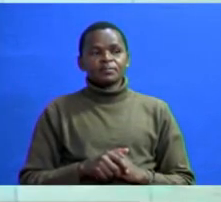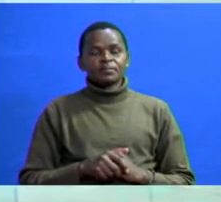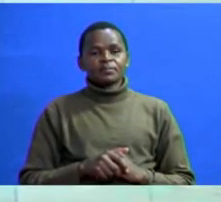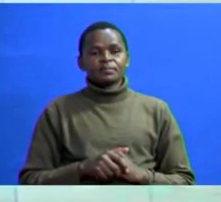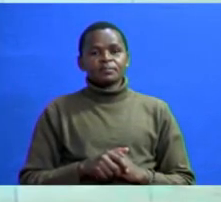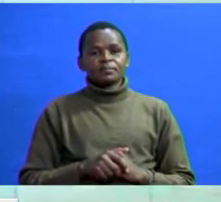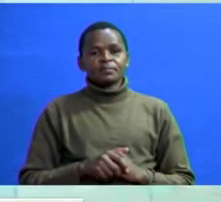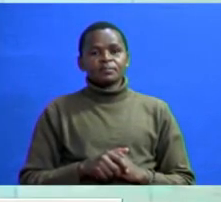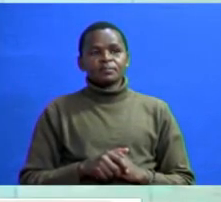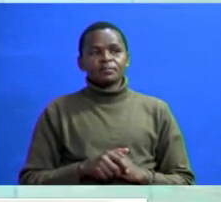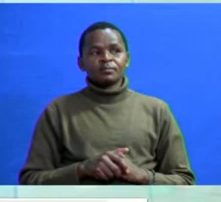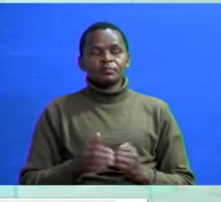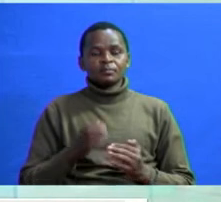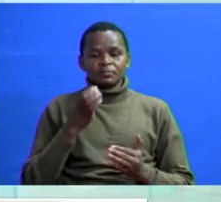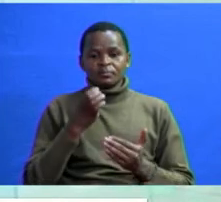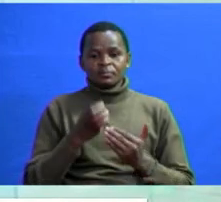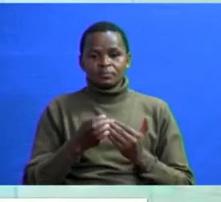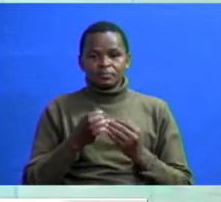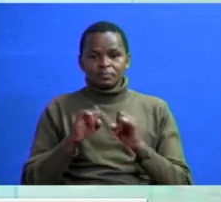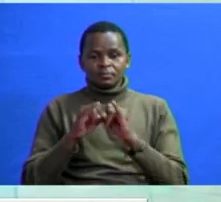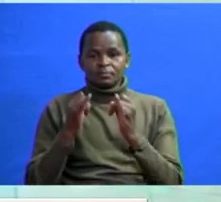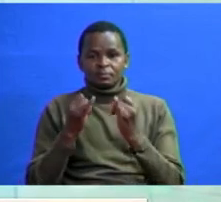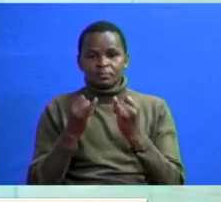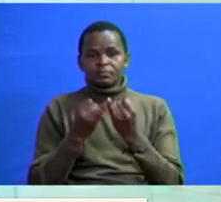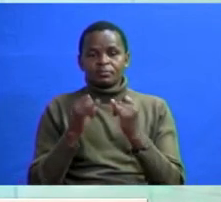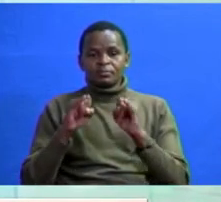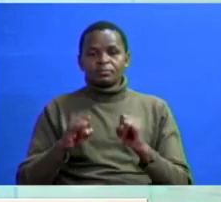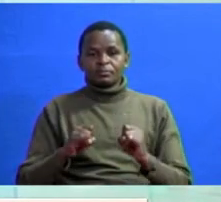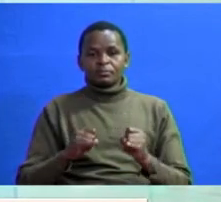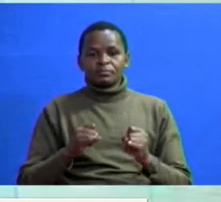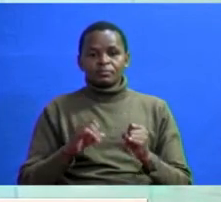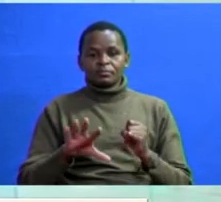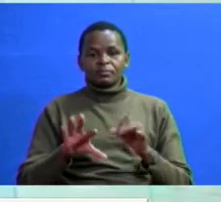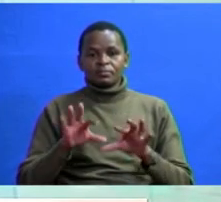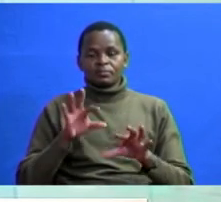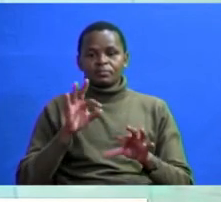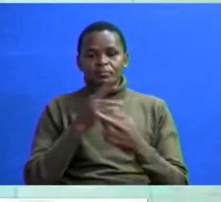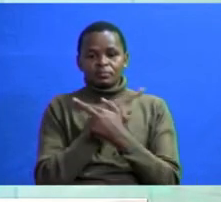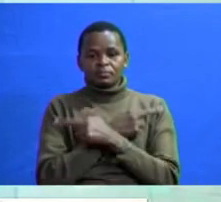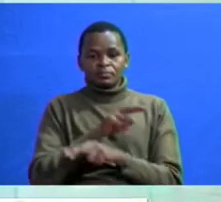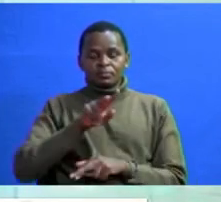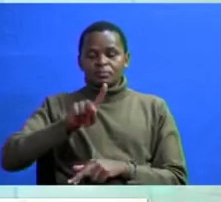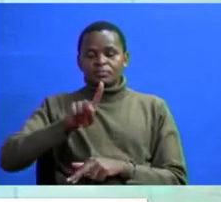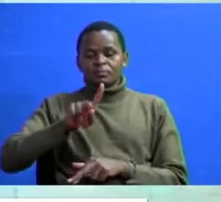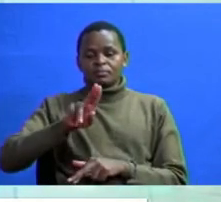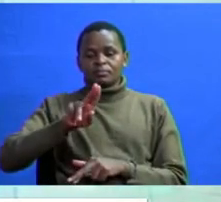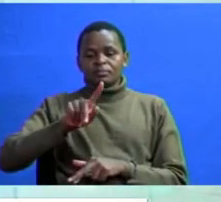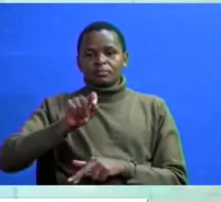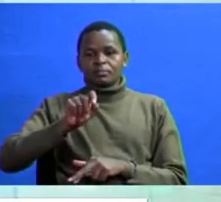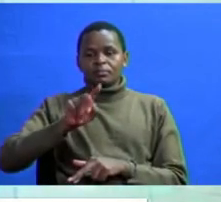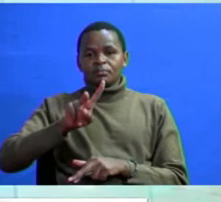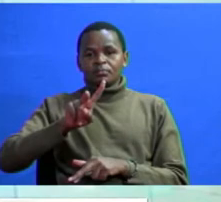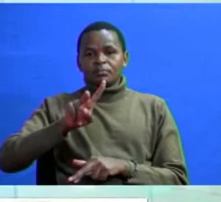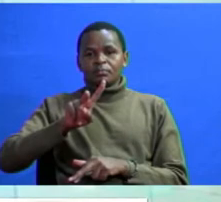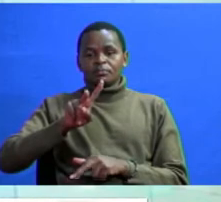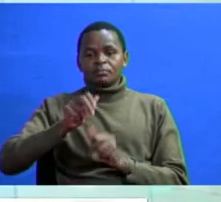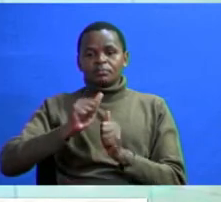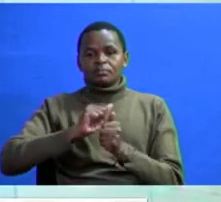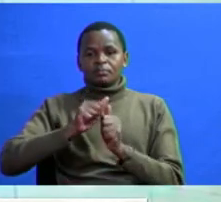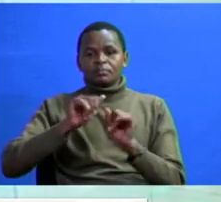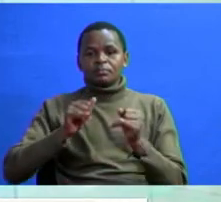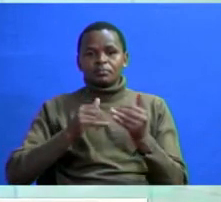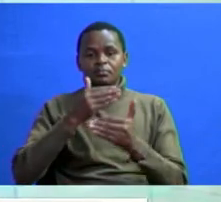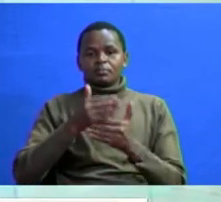All right, that brings us to the end of our international news segment. We take a very short break right here on KUTV Primetime News. Sports news